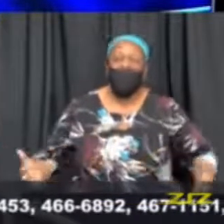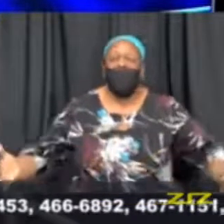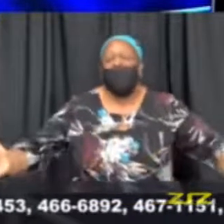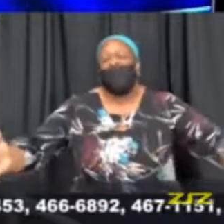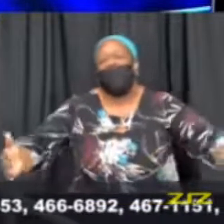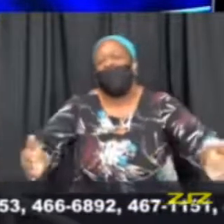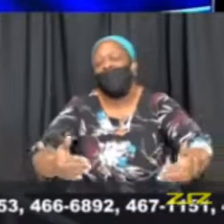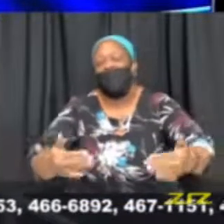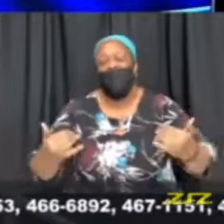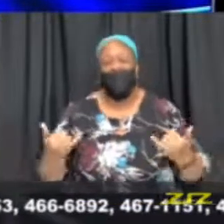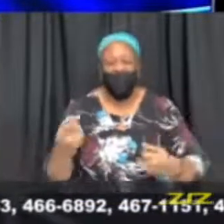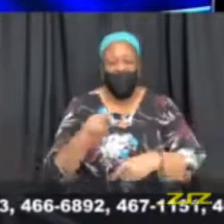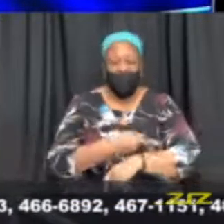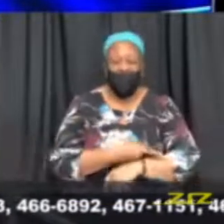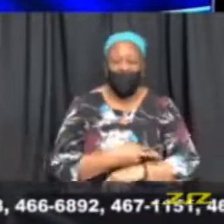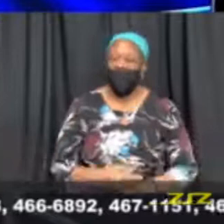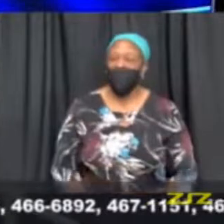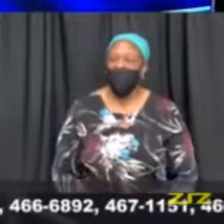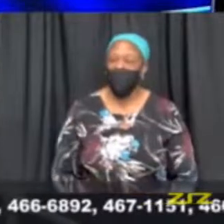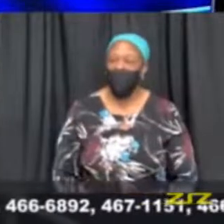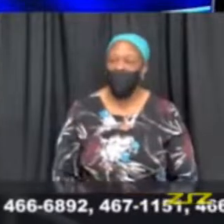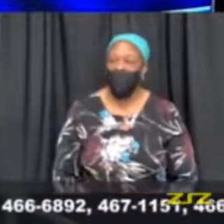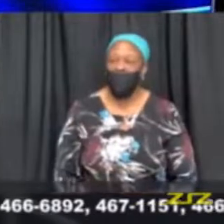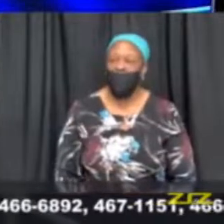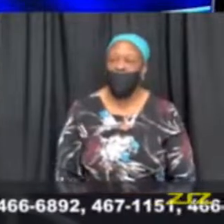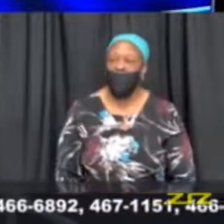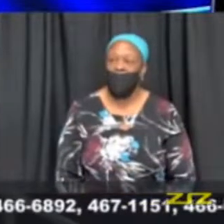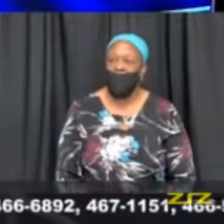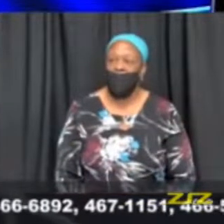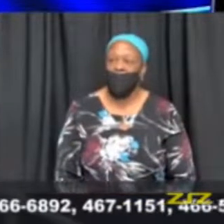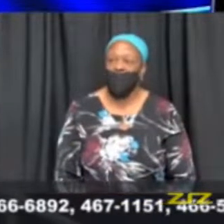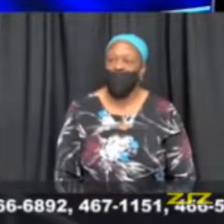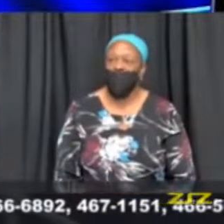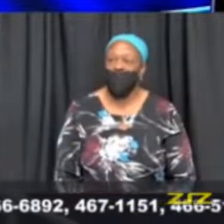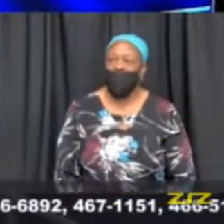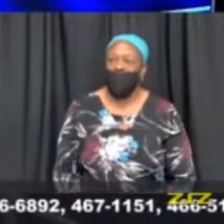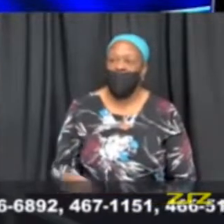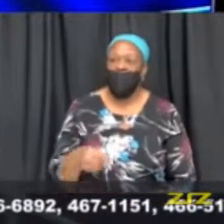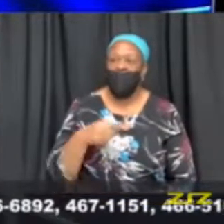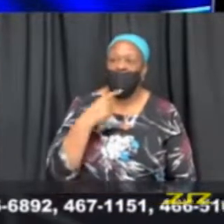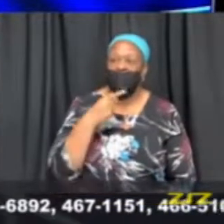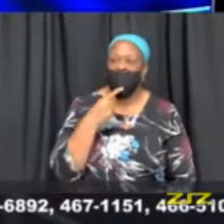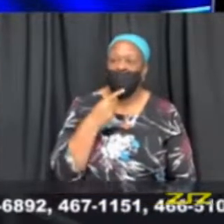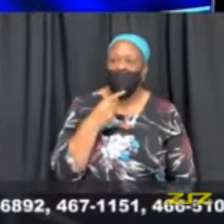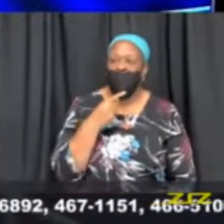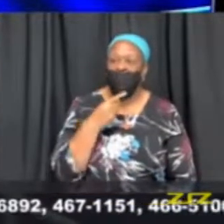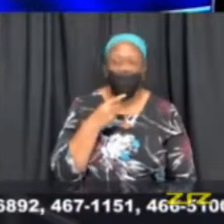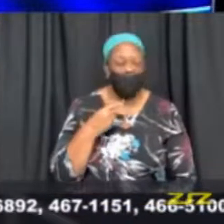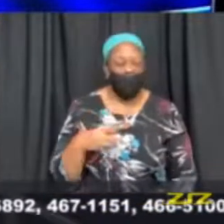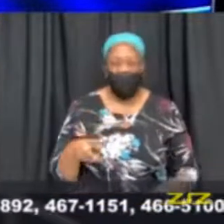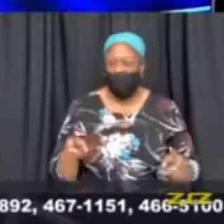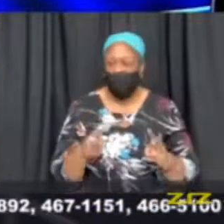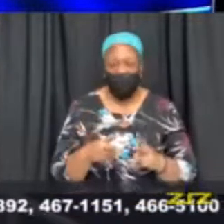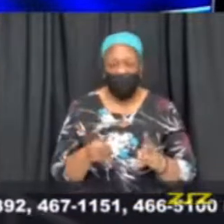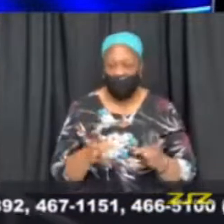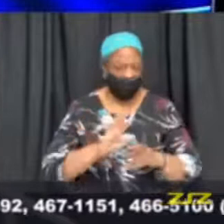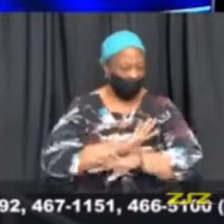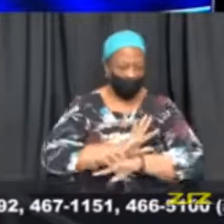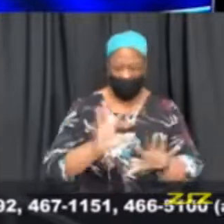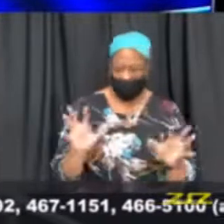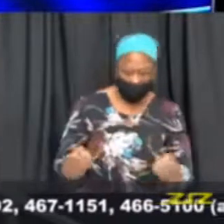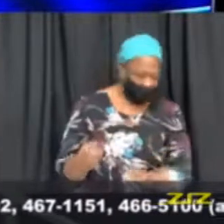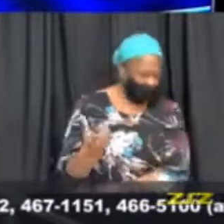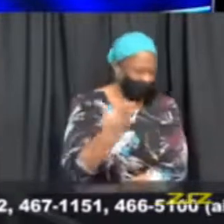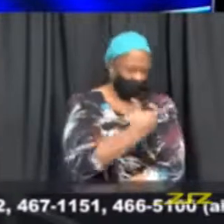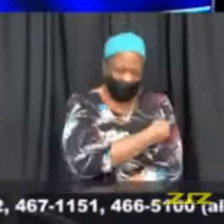listening, I know she know that I'm talking about her, because she was very much against the vaccine and kept